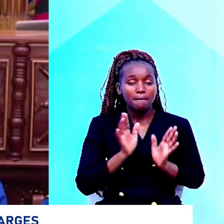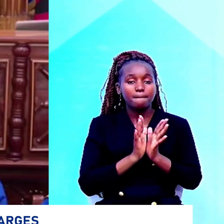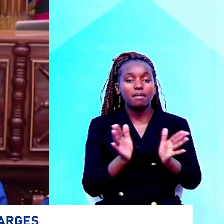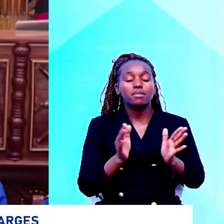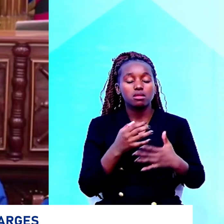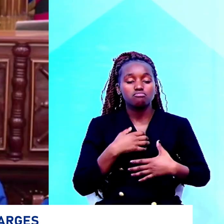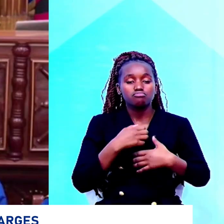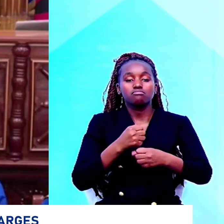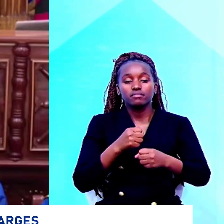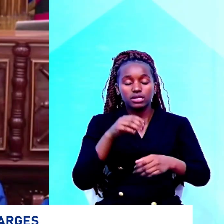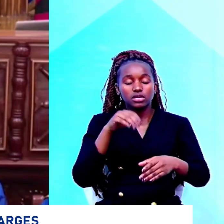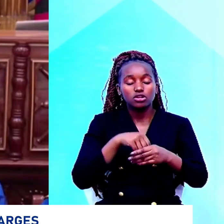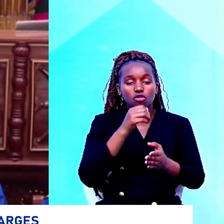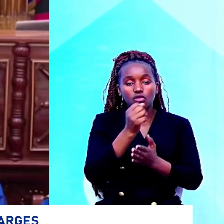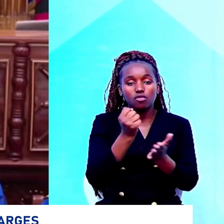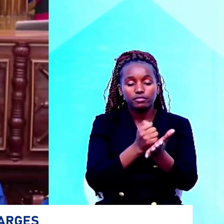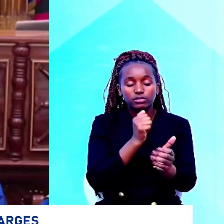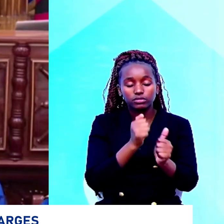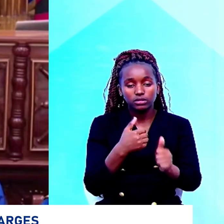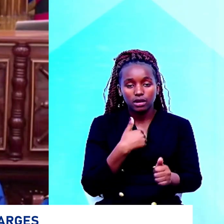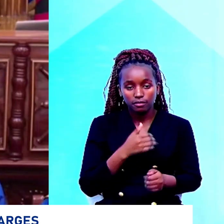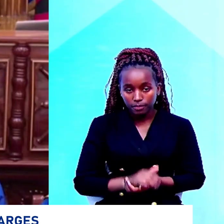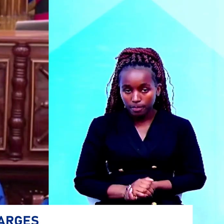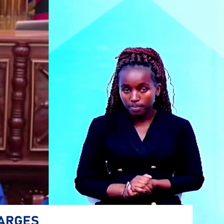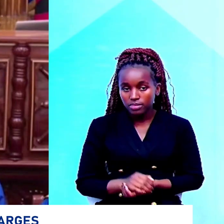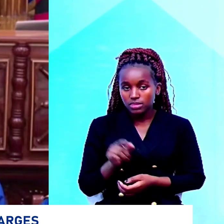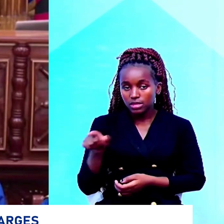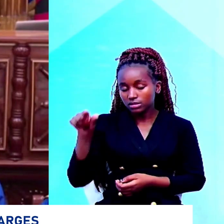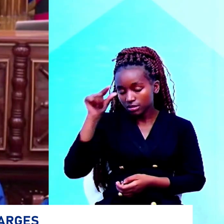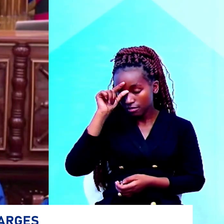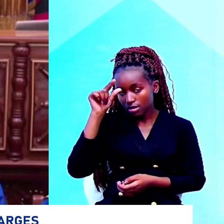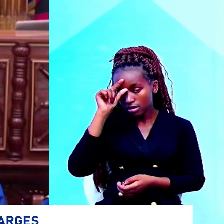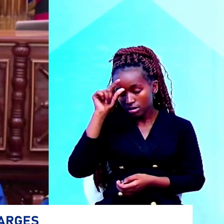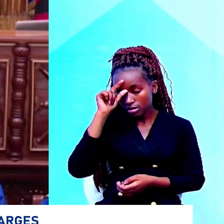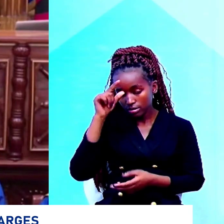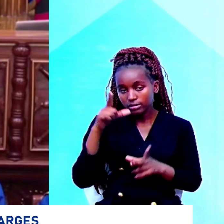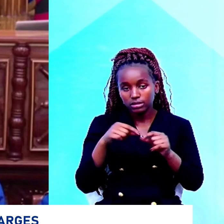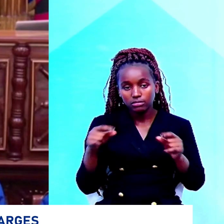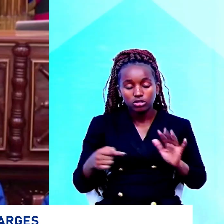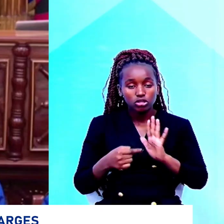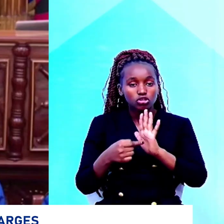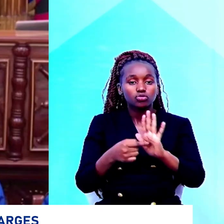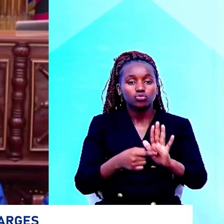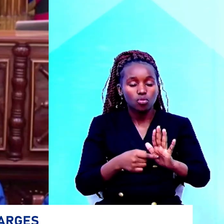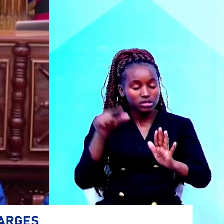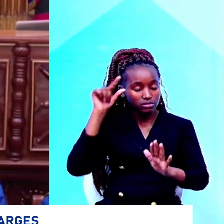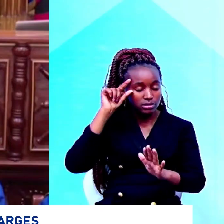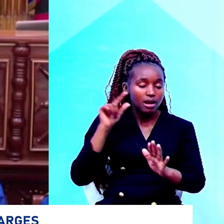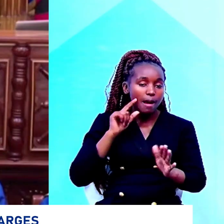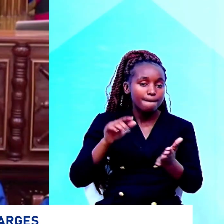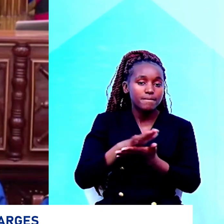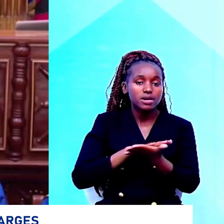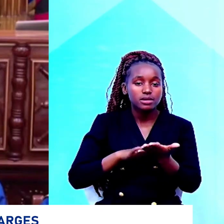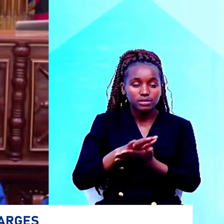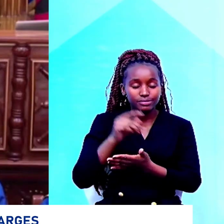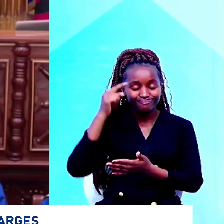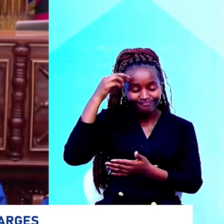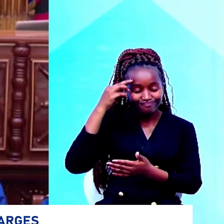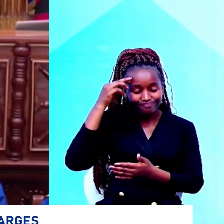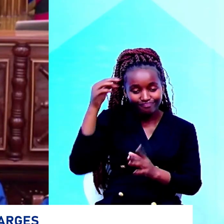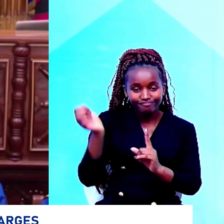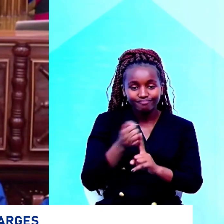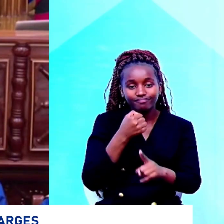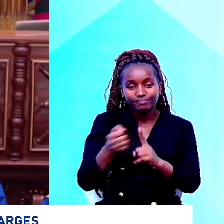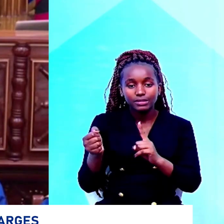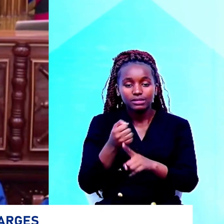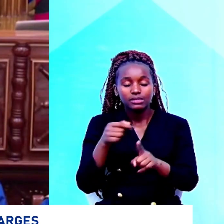he holds. The governor's statements amount to gender-based psychological violence and undermine the dignity and the integrity